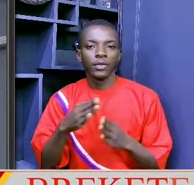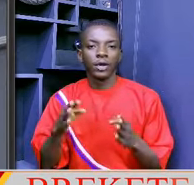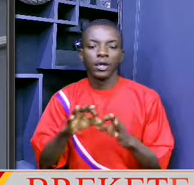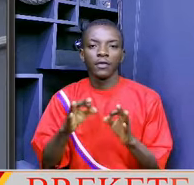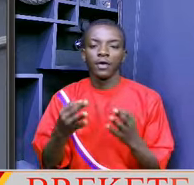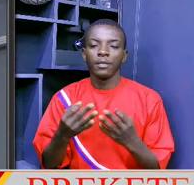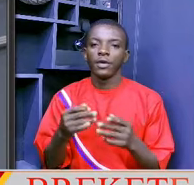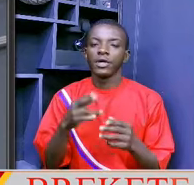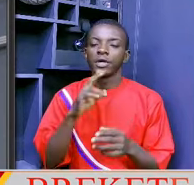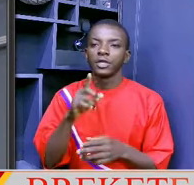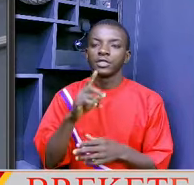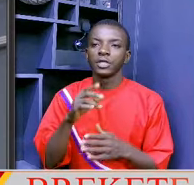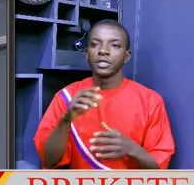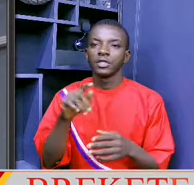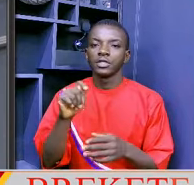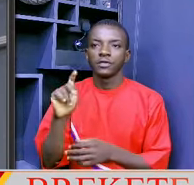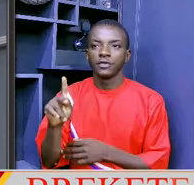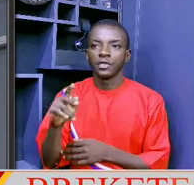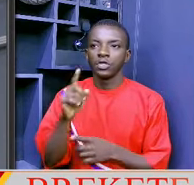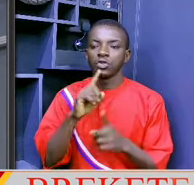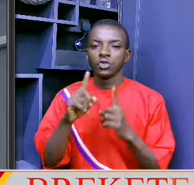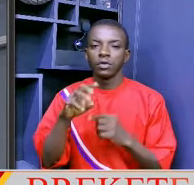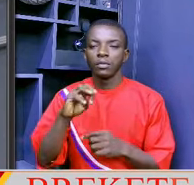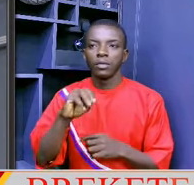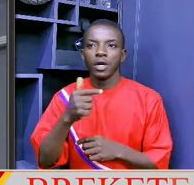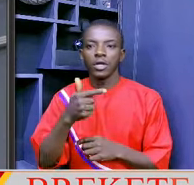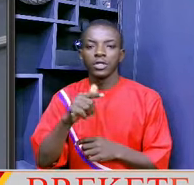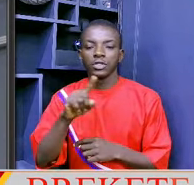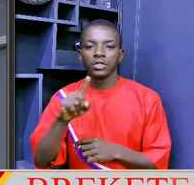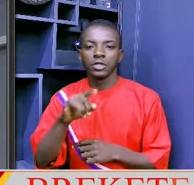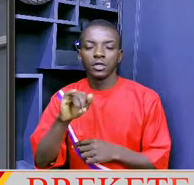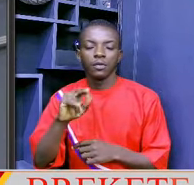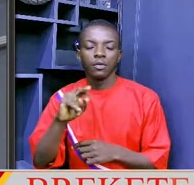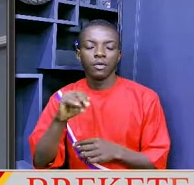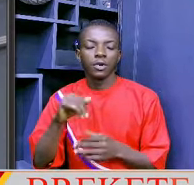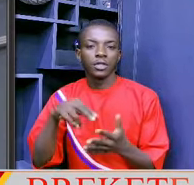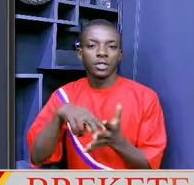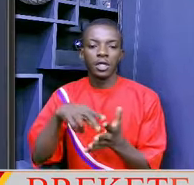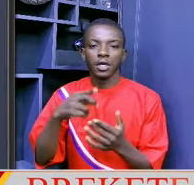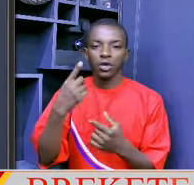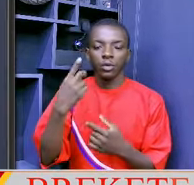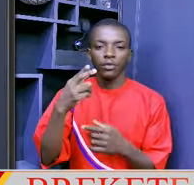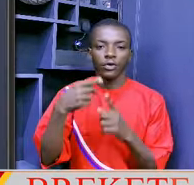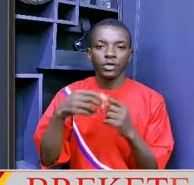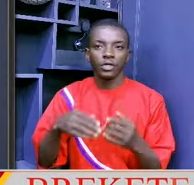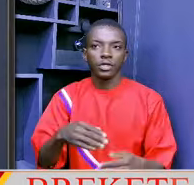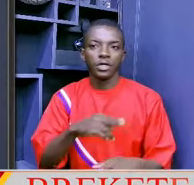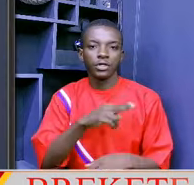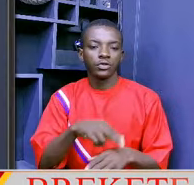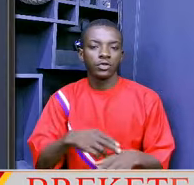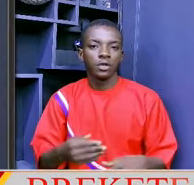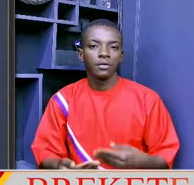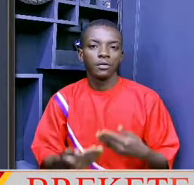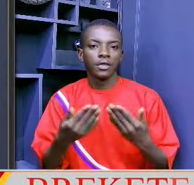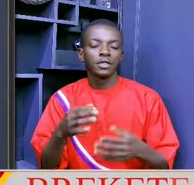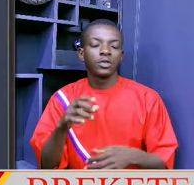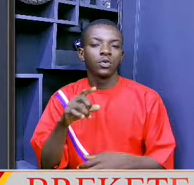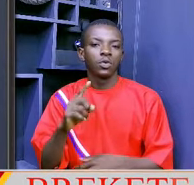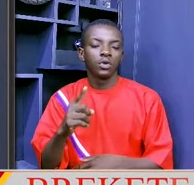Family Reality Radio and Television Talk Magazine program, please kindly stand up for the national pledge after the count